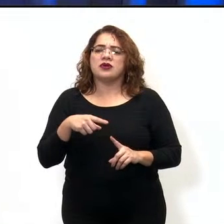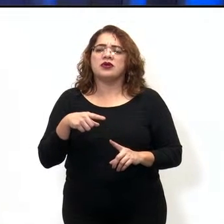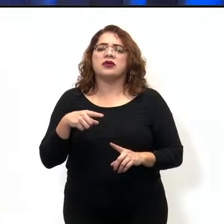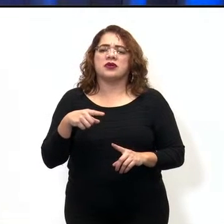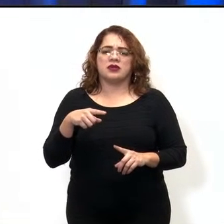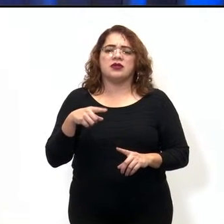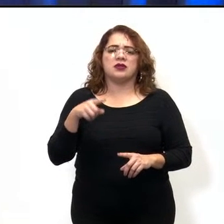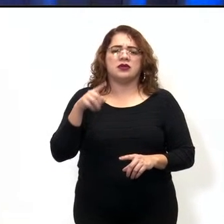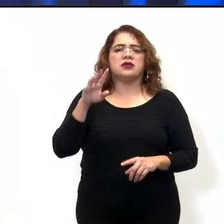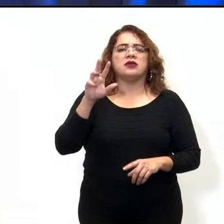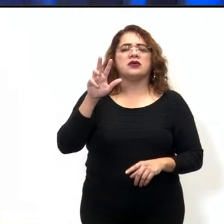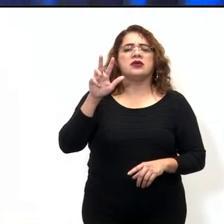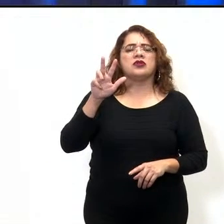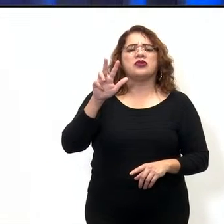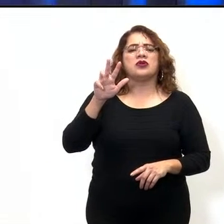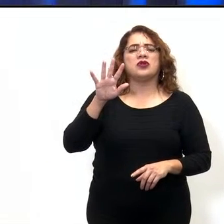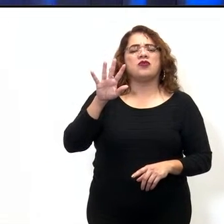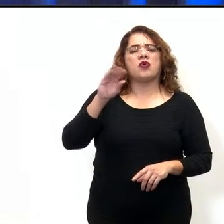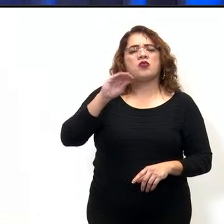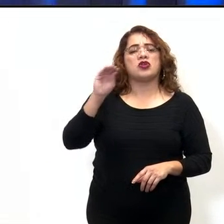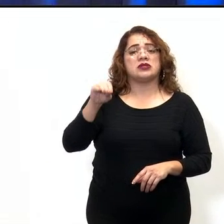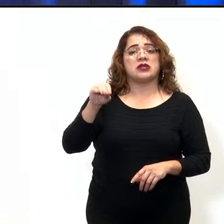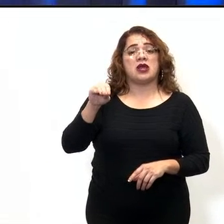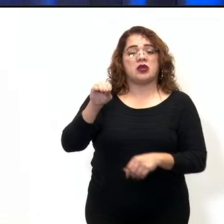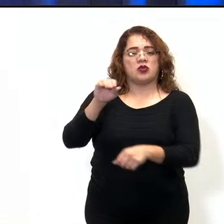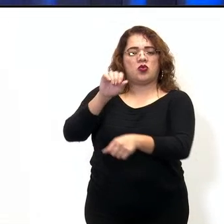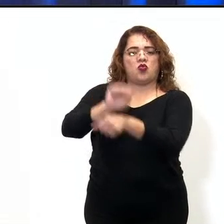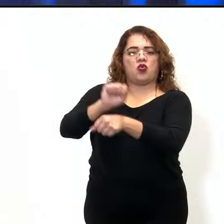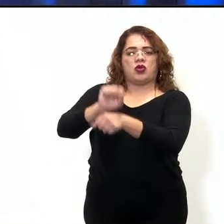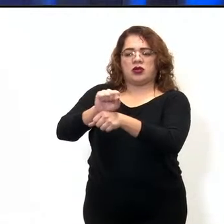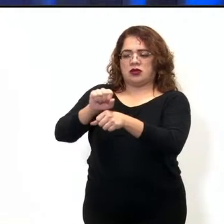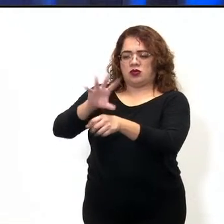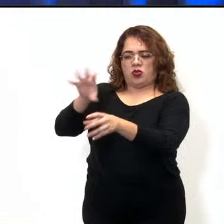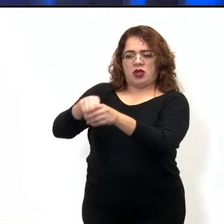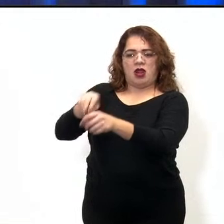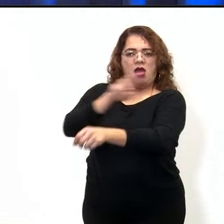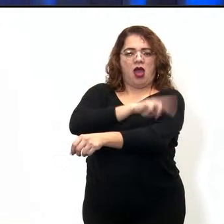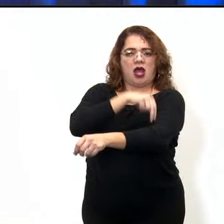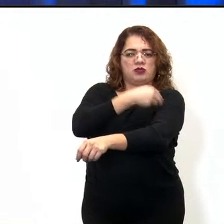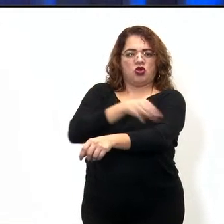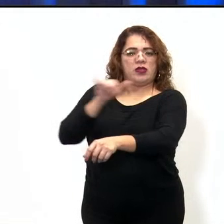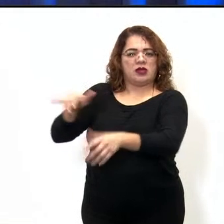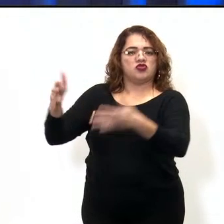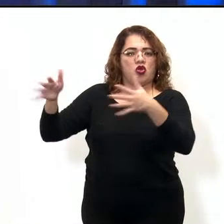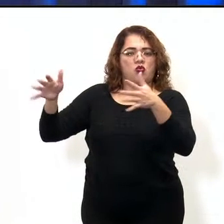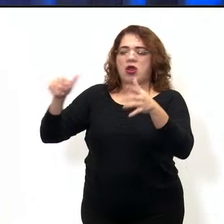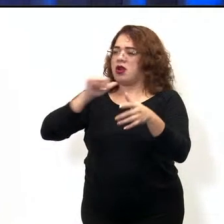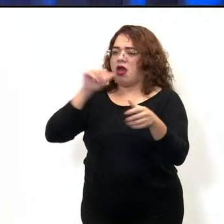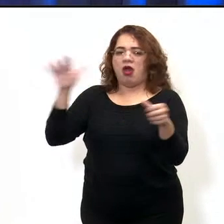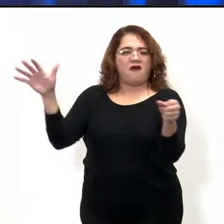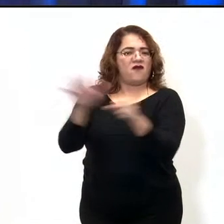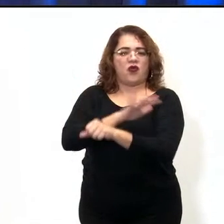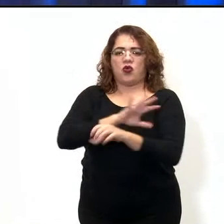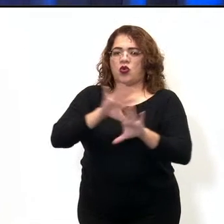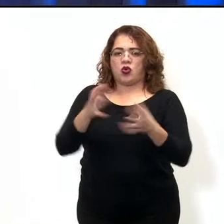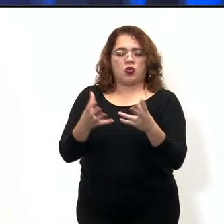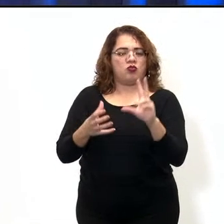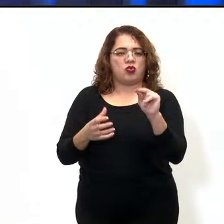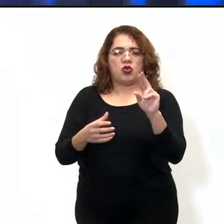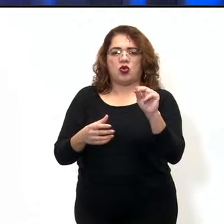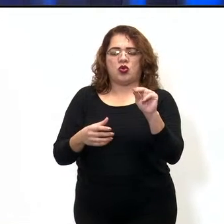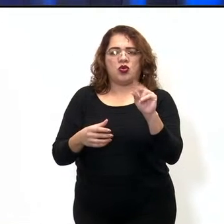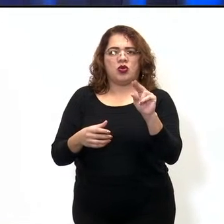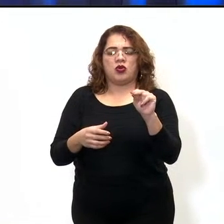34% of those who are working at hospitals. That is the number that has been vaccinated, so not the whole Group 1A.